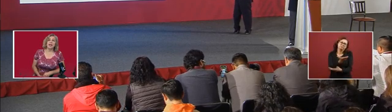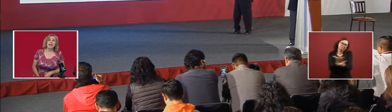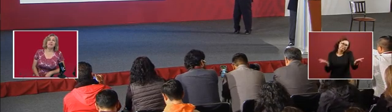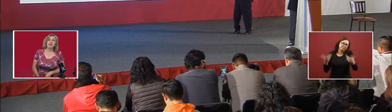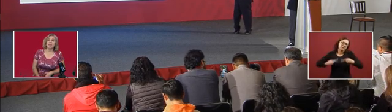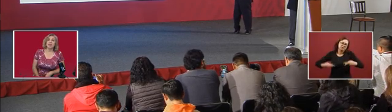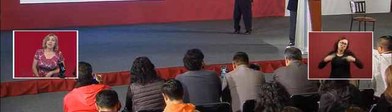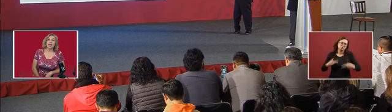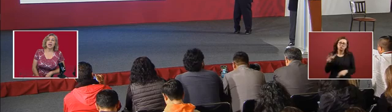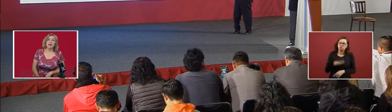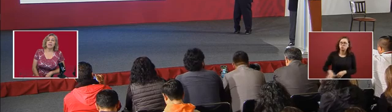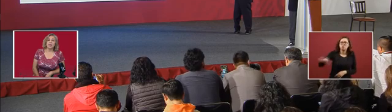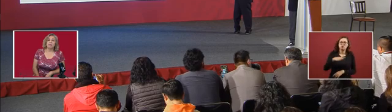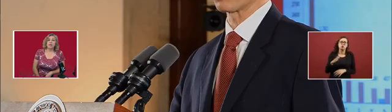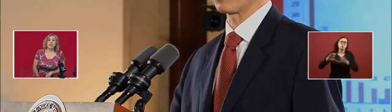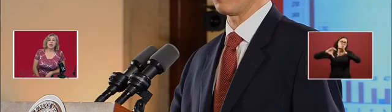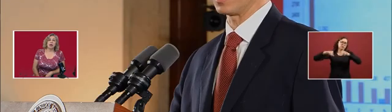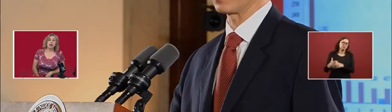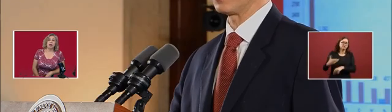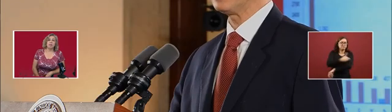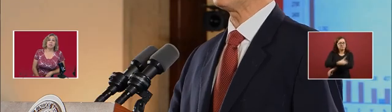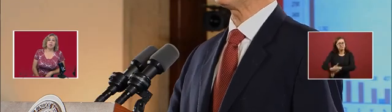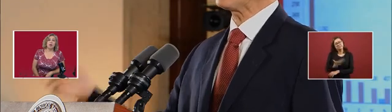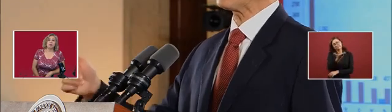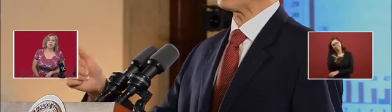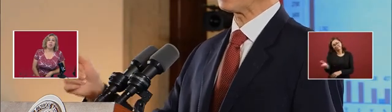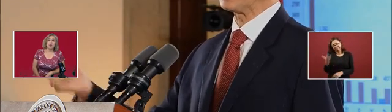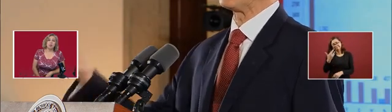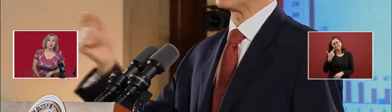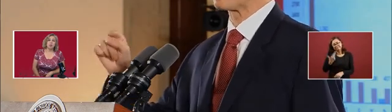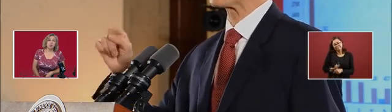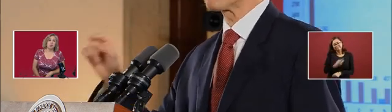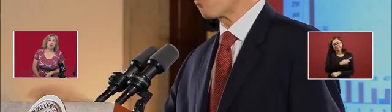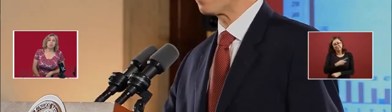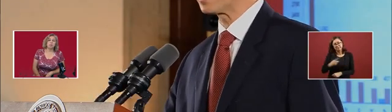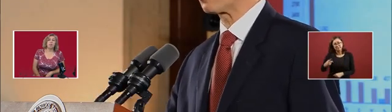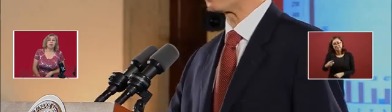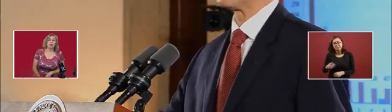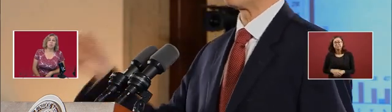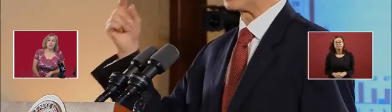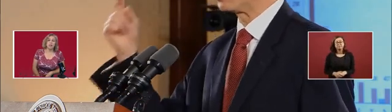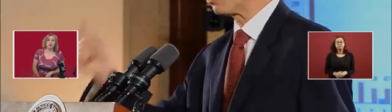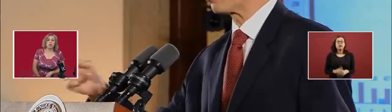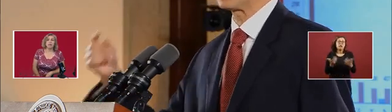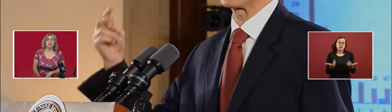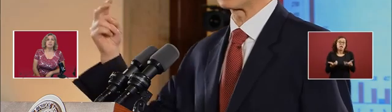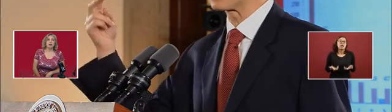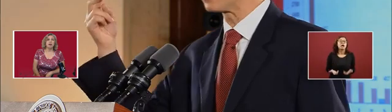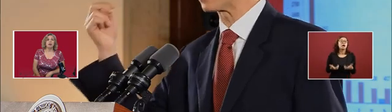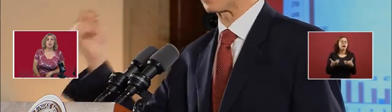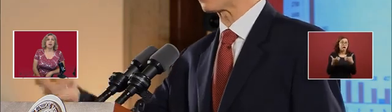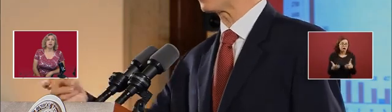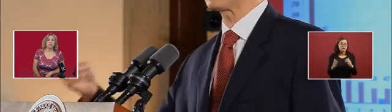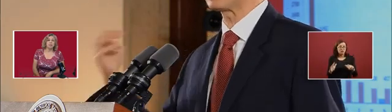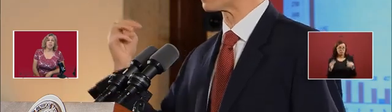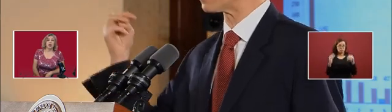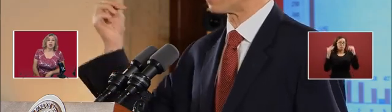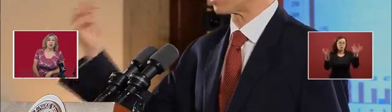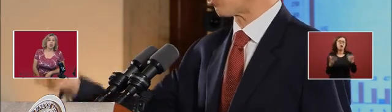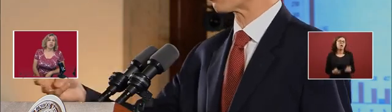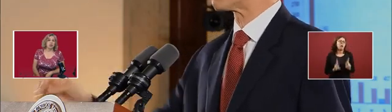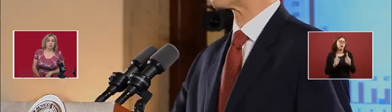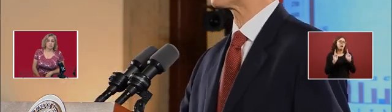and empty out and leave everything. So anything that has to do or contains water, you need to